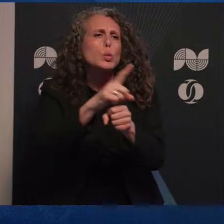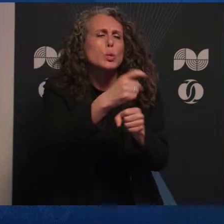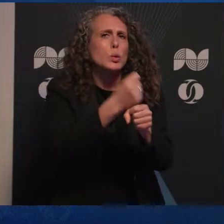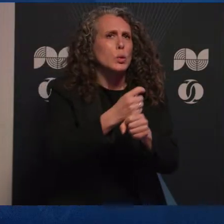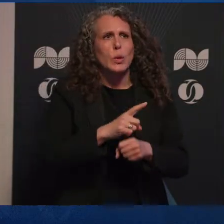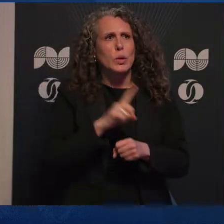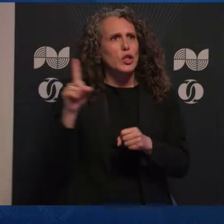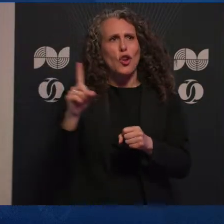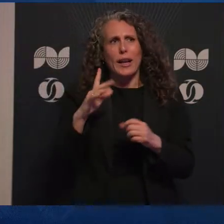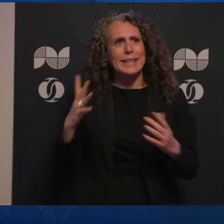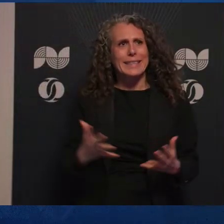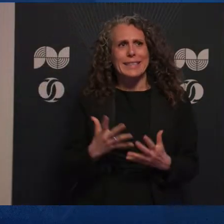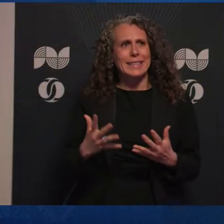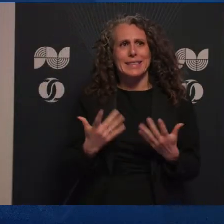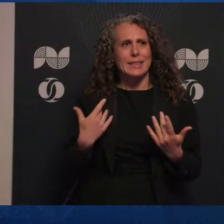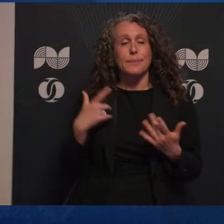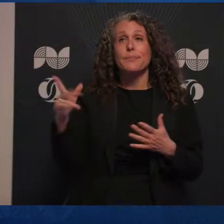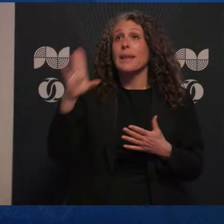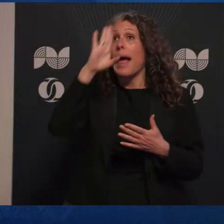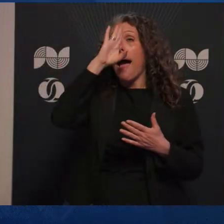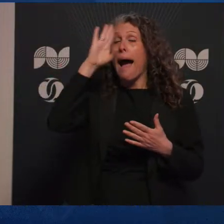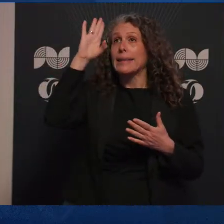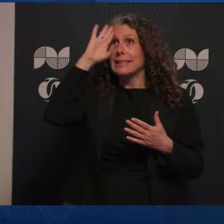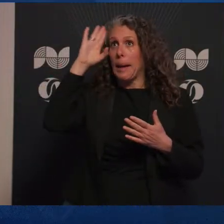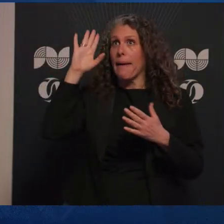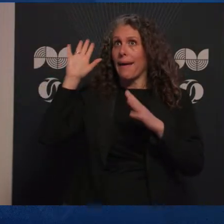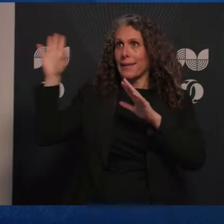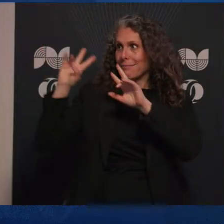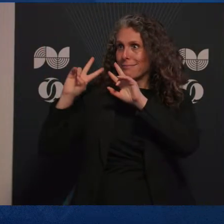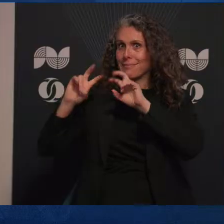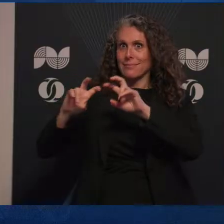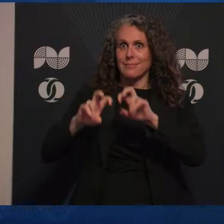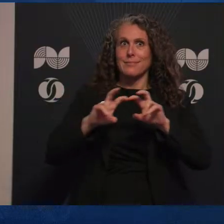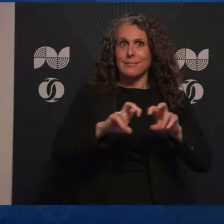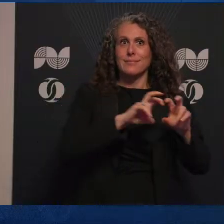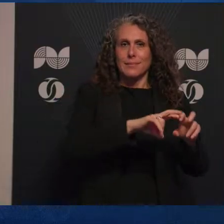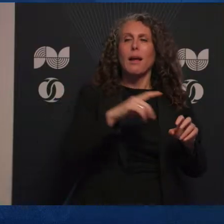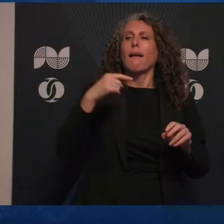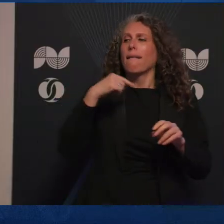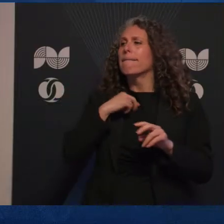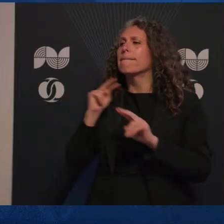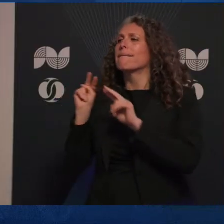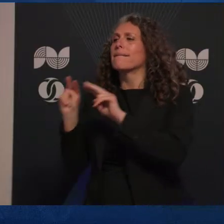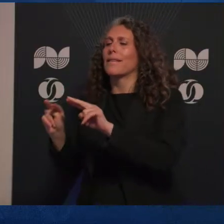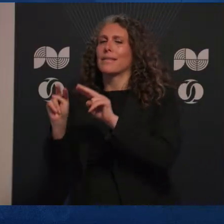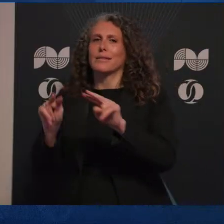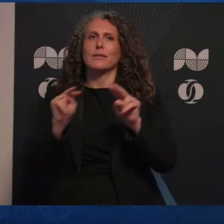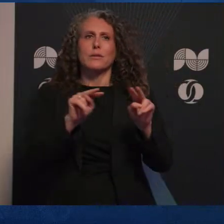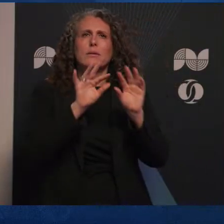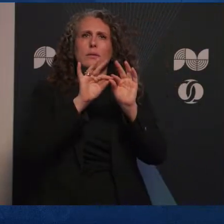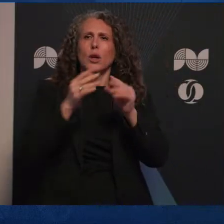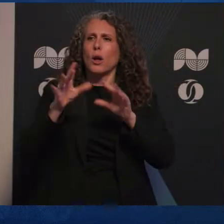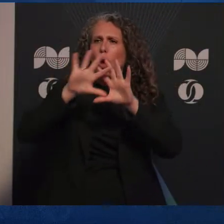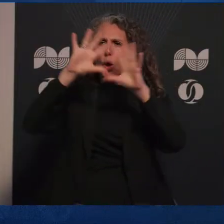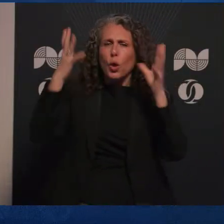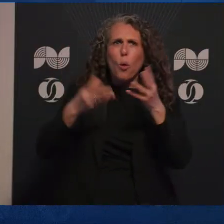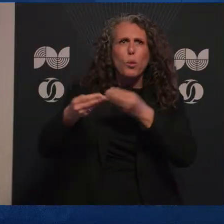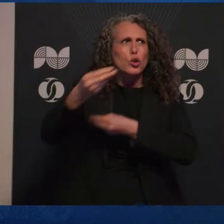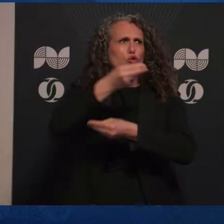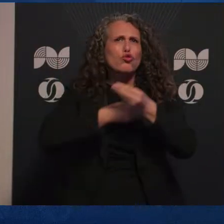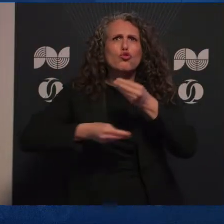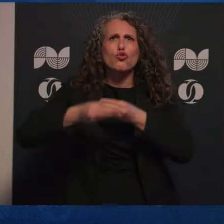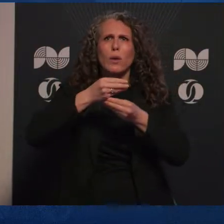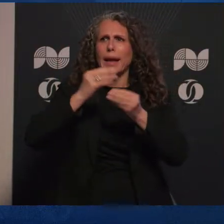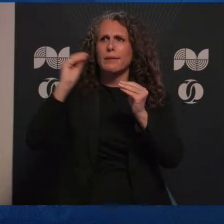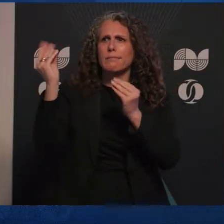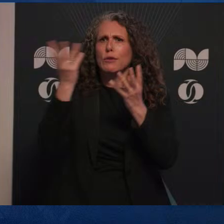academic literature, which analyzed the data collected by the Global Trade Alert started by